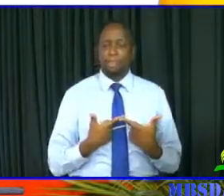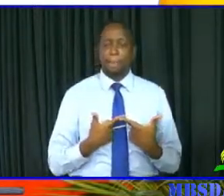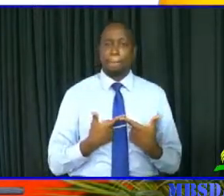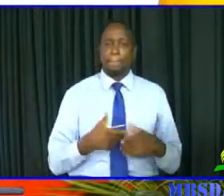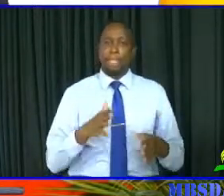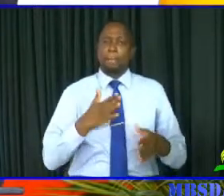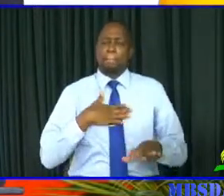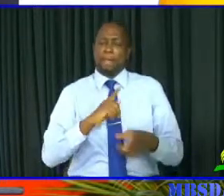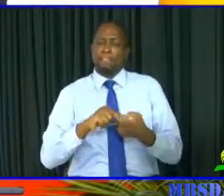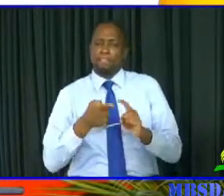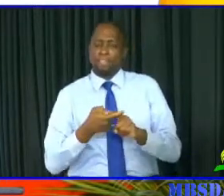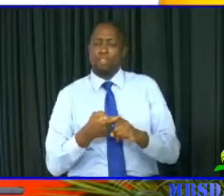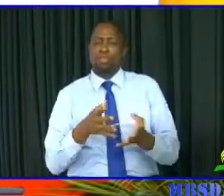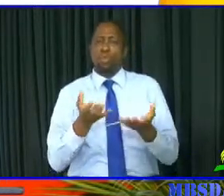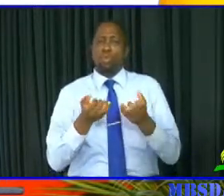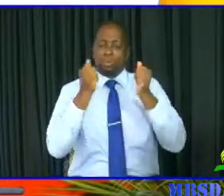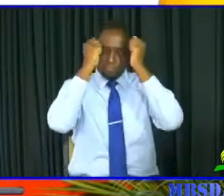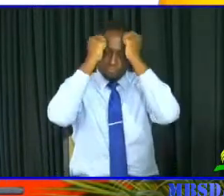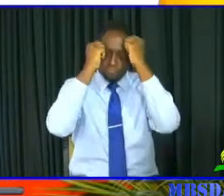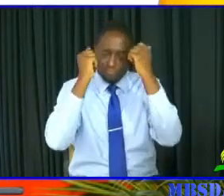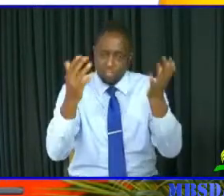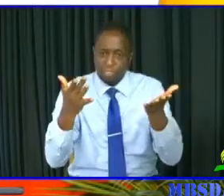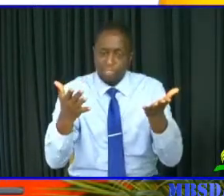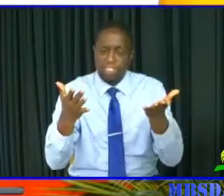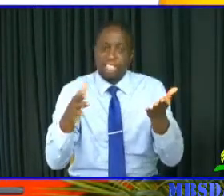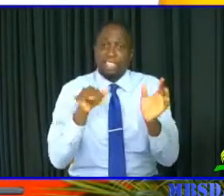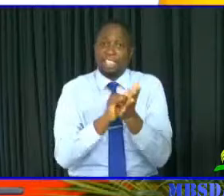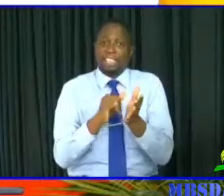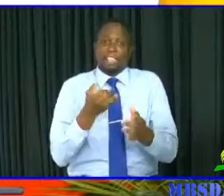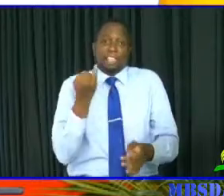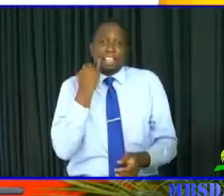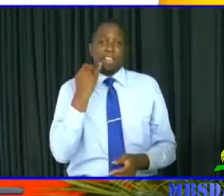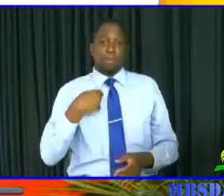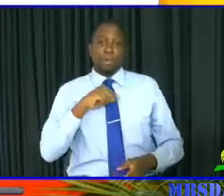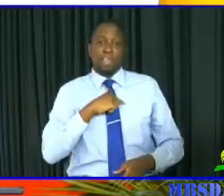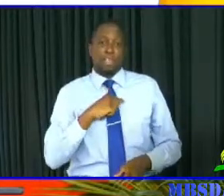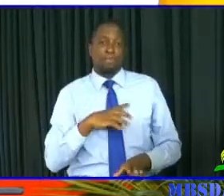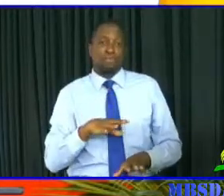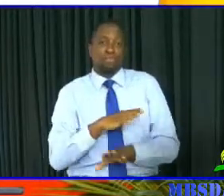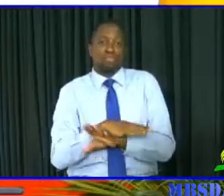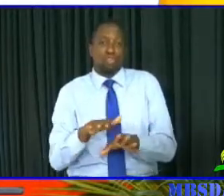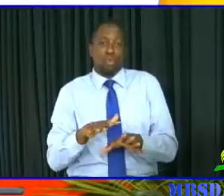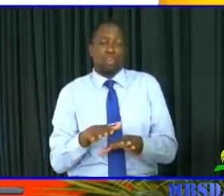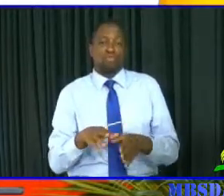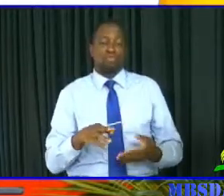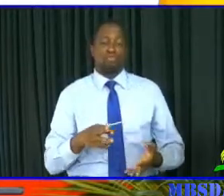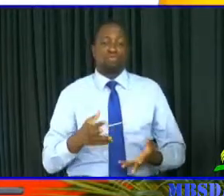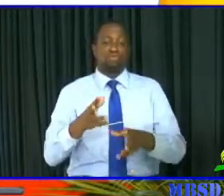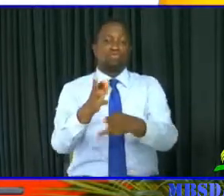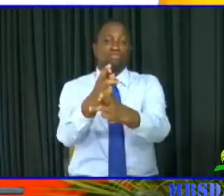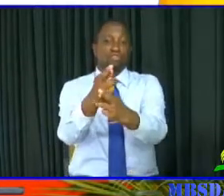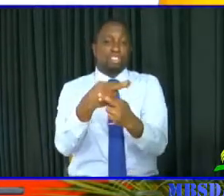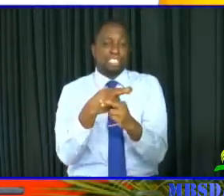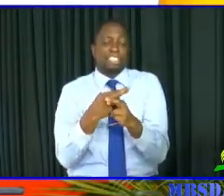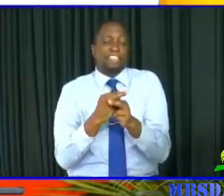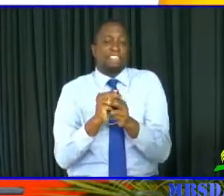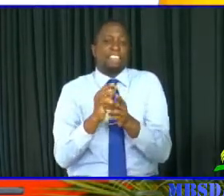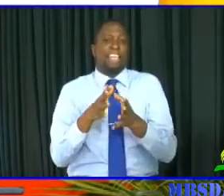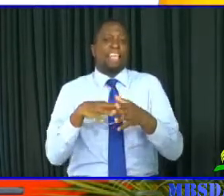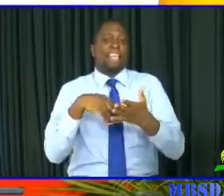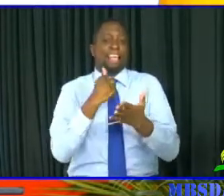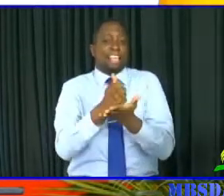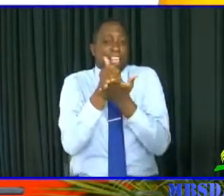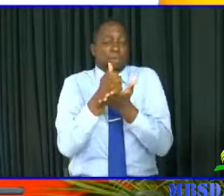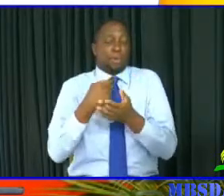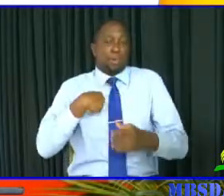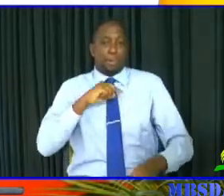My friends, I want to let you know too that if we do not receive help along the narrow way, we will end up losing our